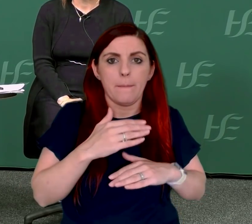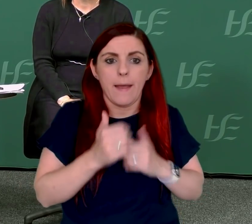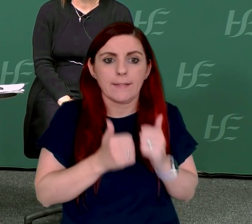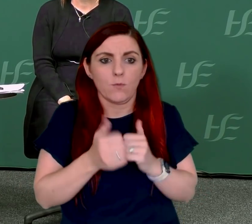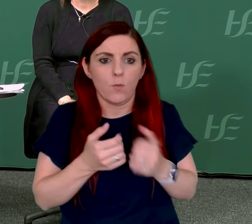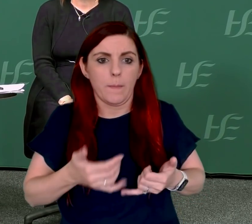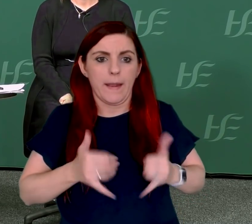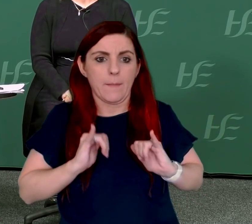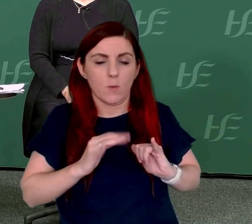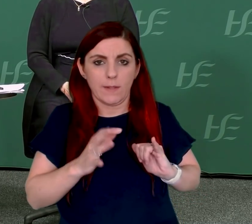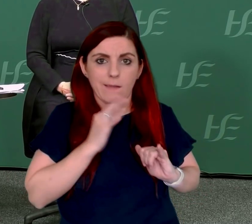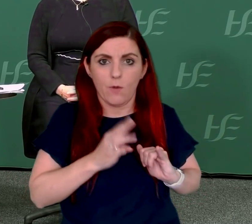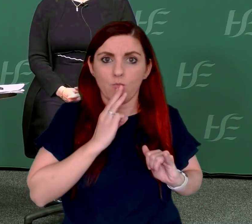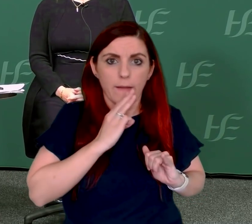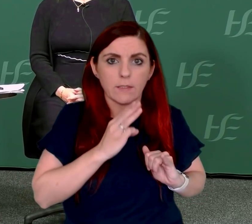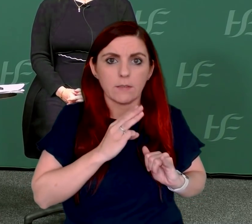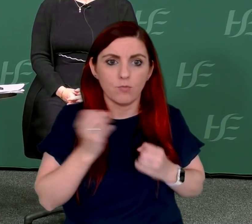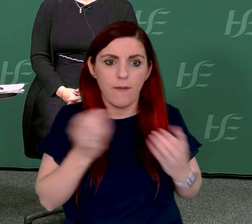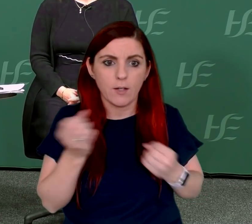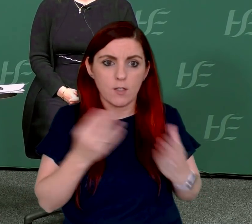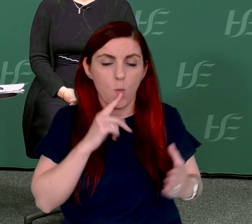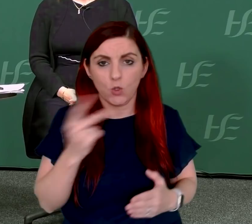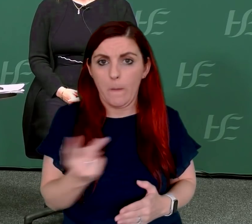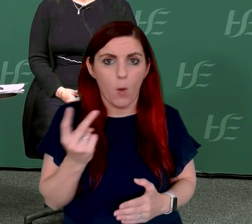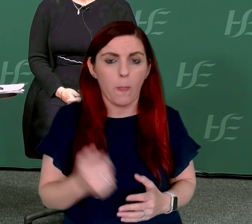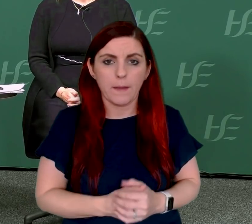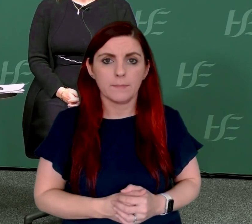able to secure in private capacity. So we're doing both.